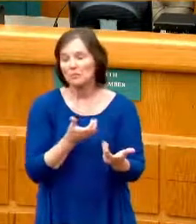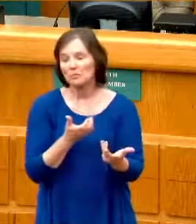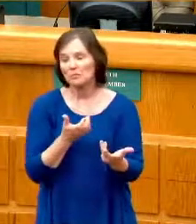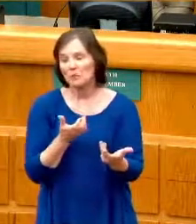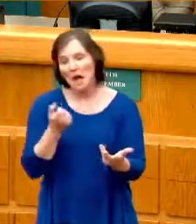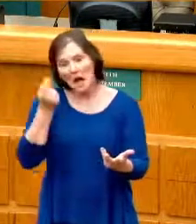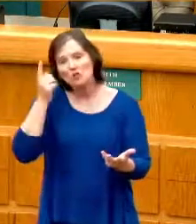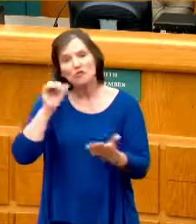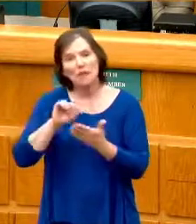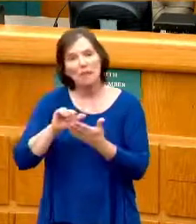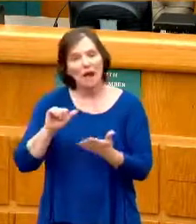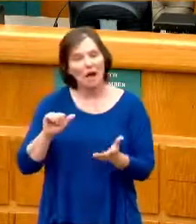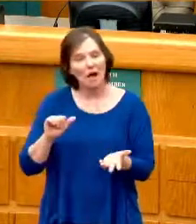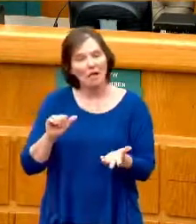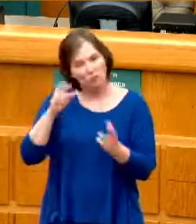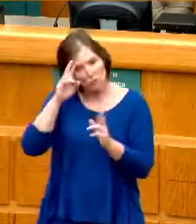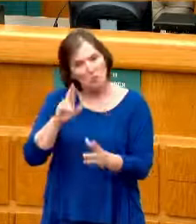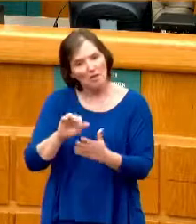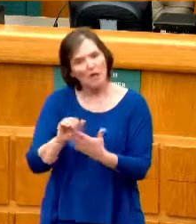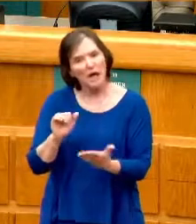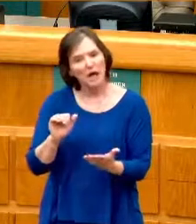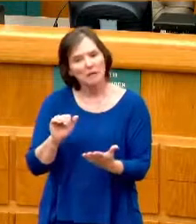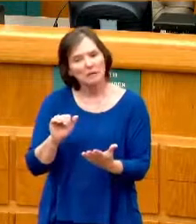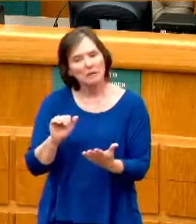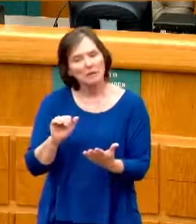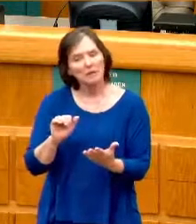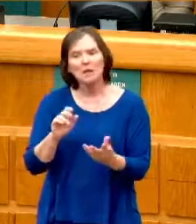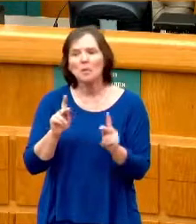very important to allow our vulnerables first.